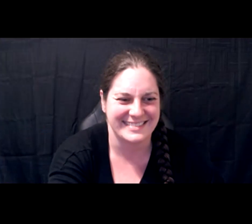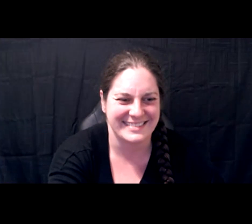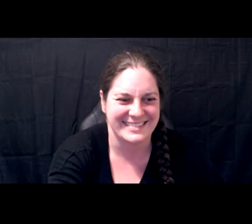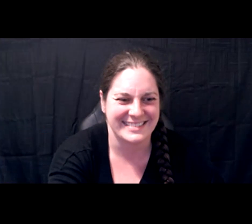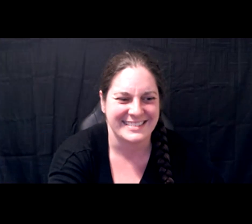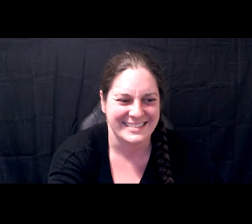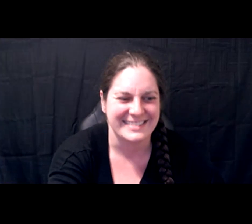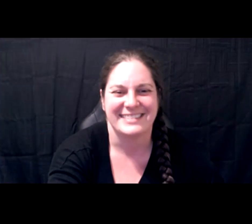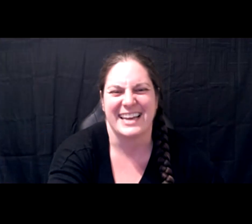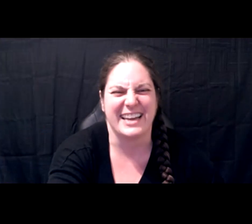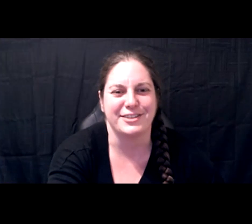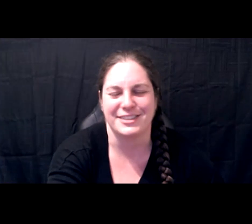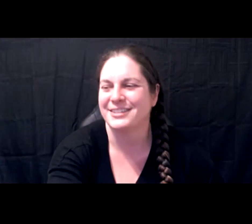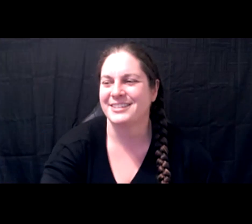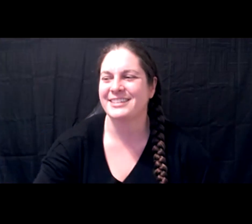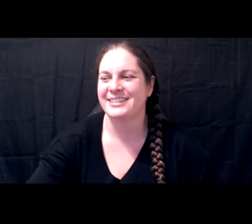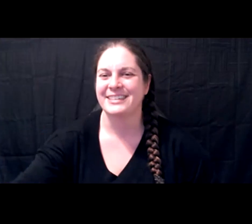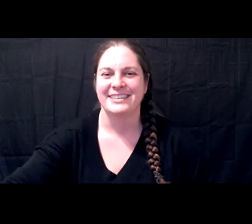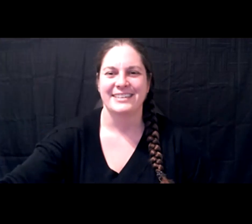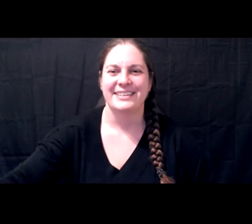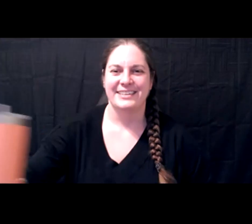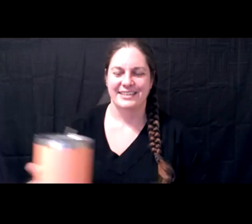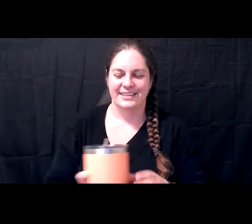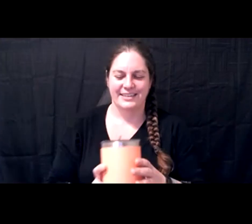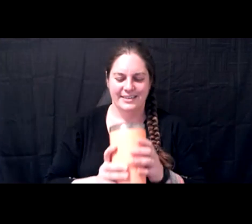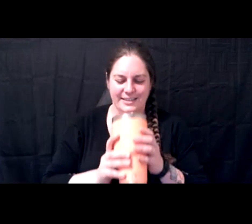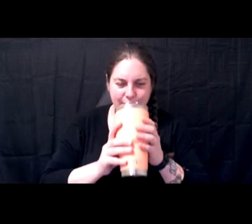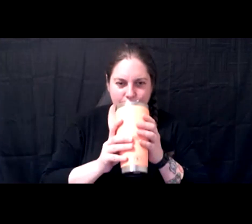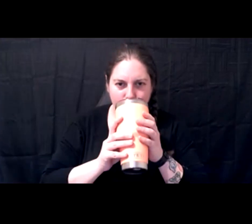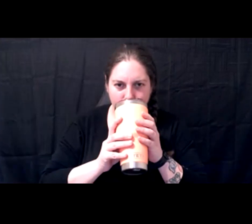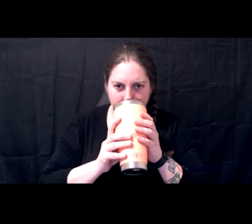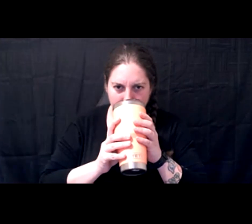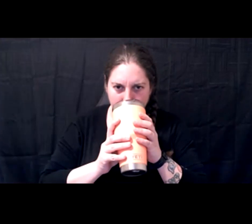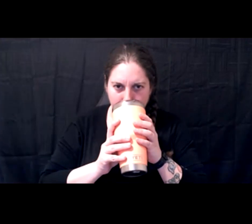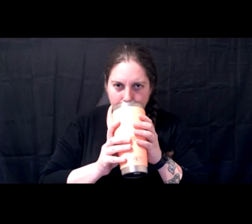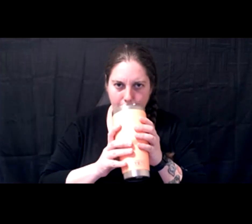think it'll be just fine. I do too. I'm trying to, you know,